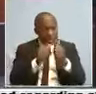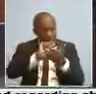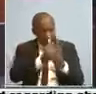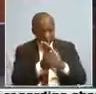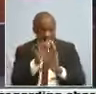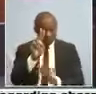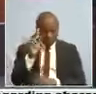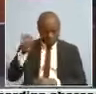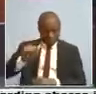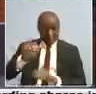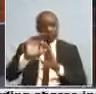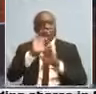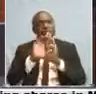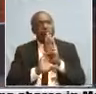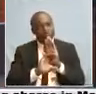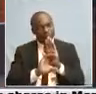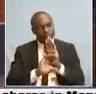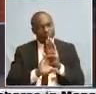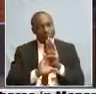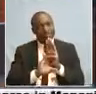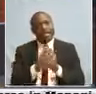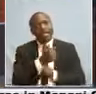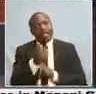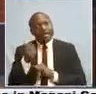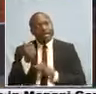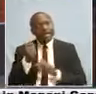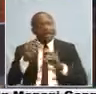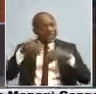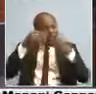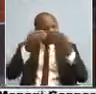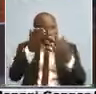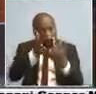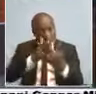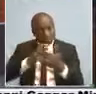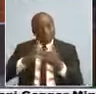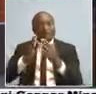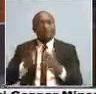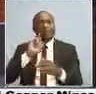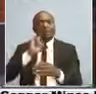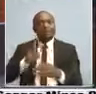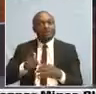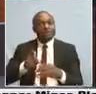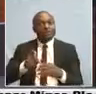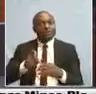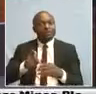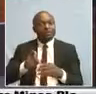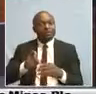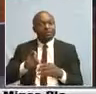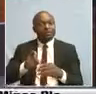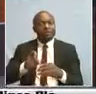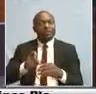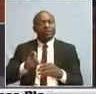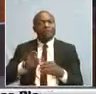Article 210 of the Constitution, any disposal of share or transfer should be subjected to approval